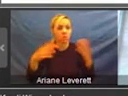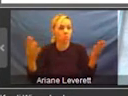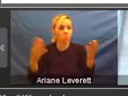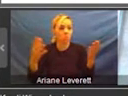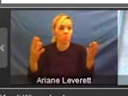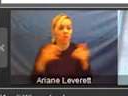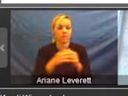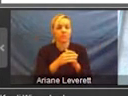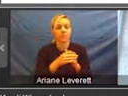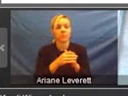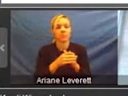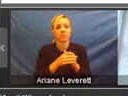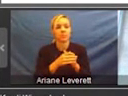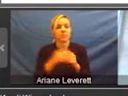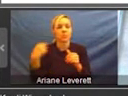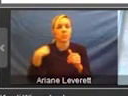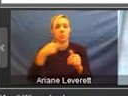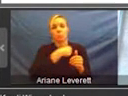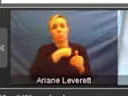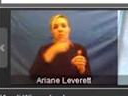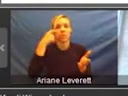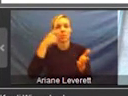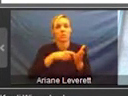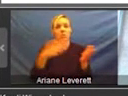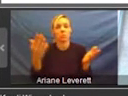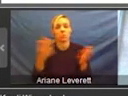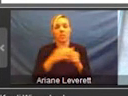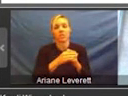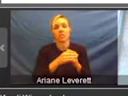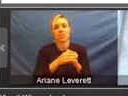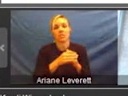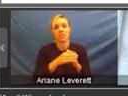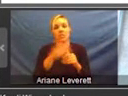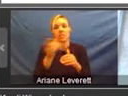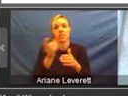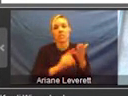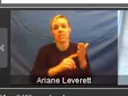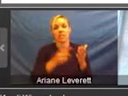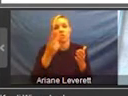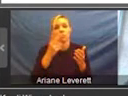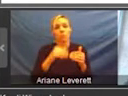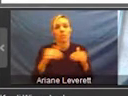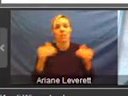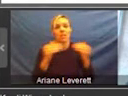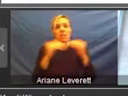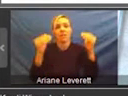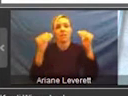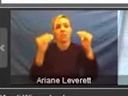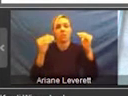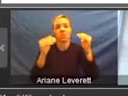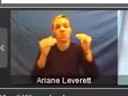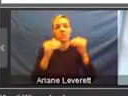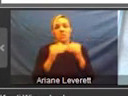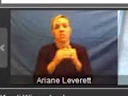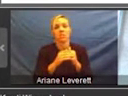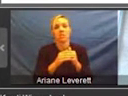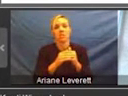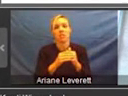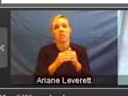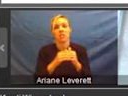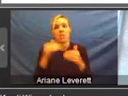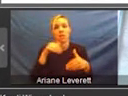What we came up with is a design of a two-level framework approach towards ICT for inclusive